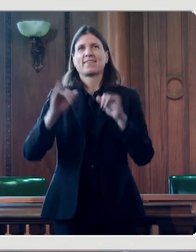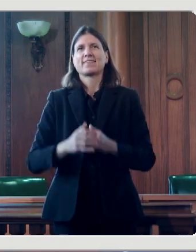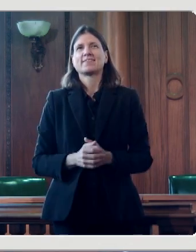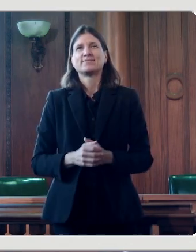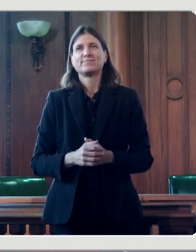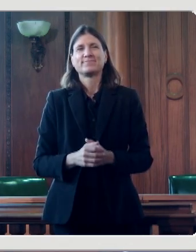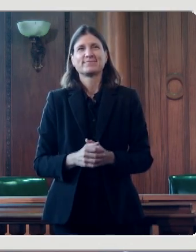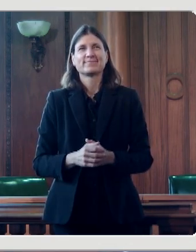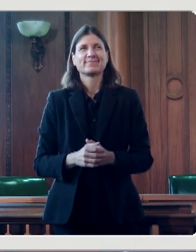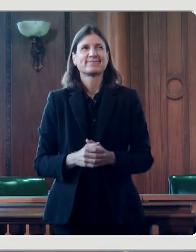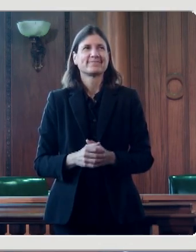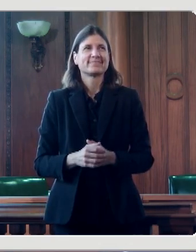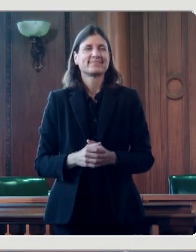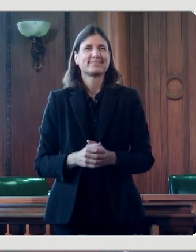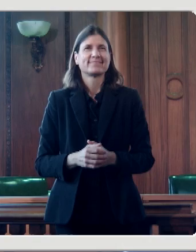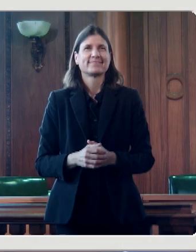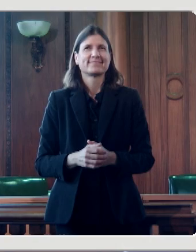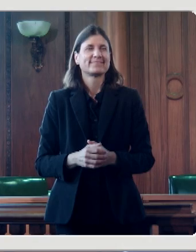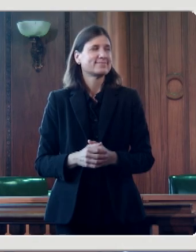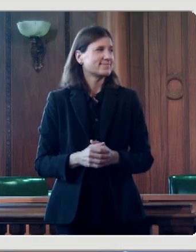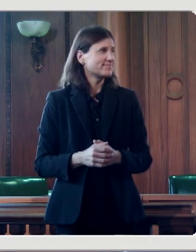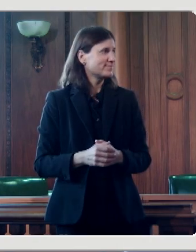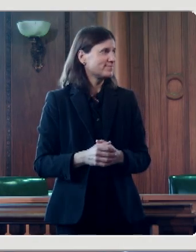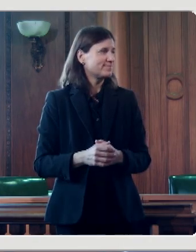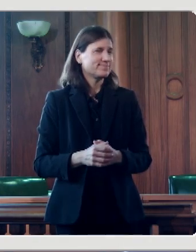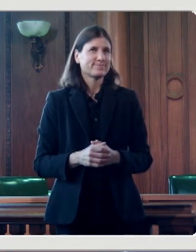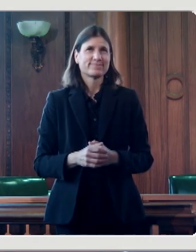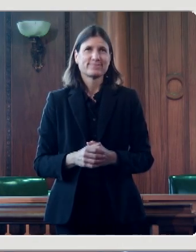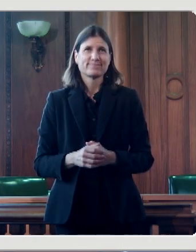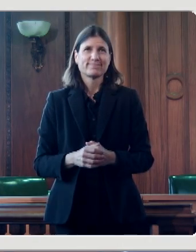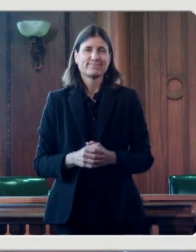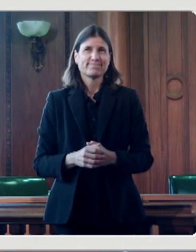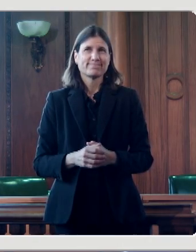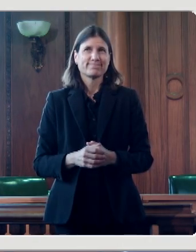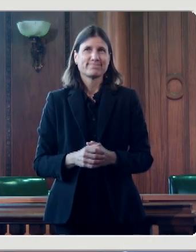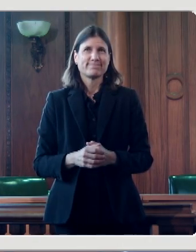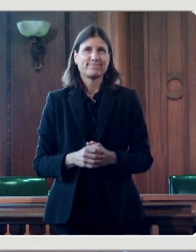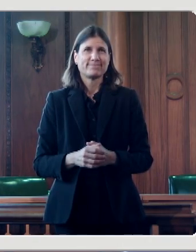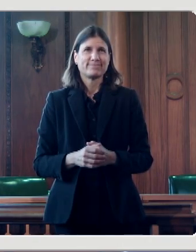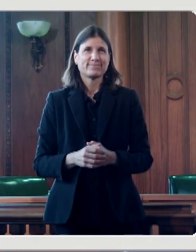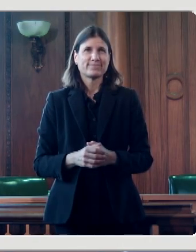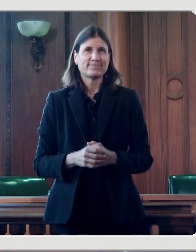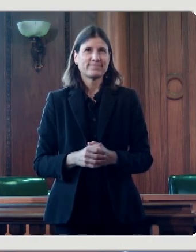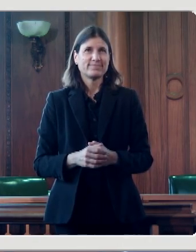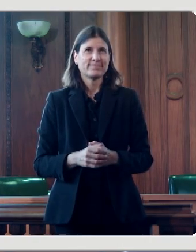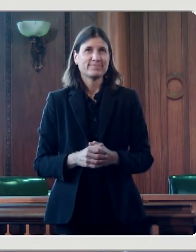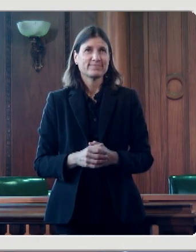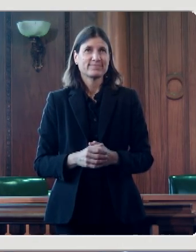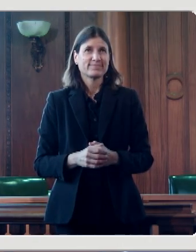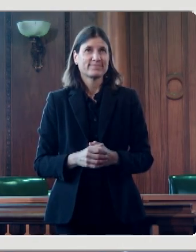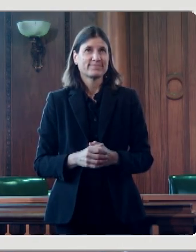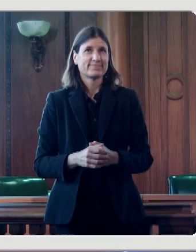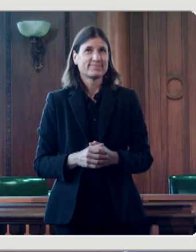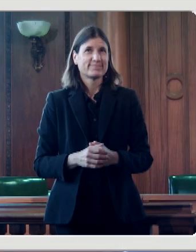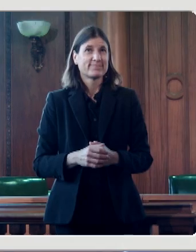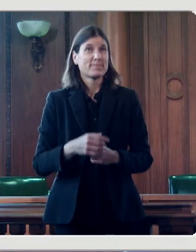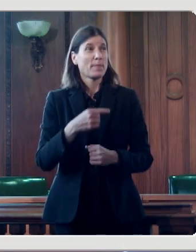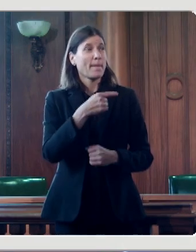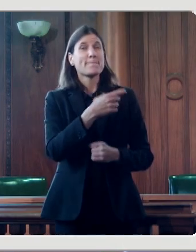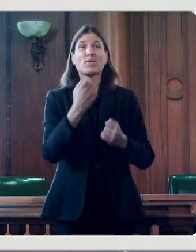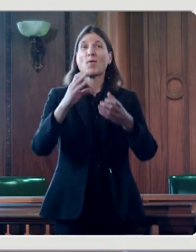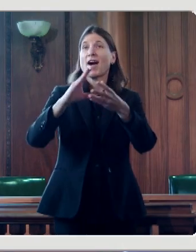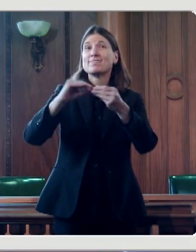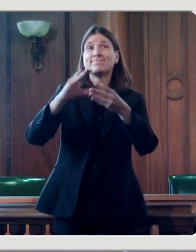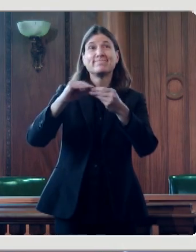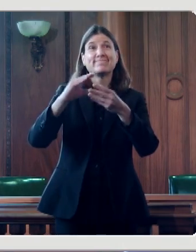I'd also like to, I know she'll get mad, but wish my daughter Kiara, she just had her 21st birthday, so happy and